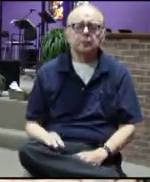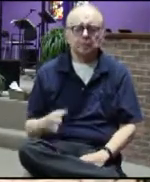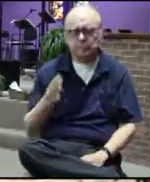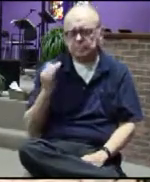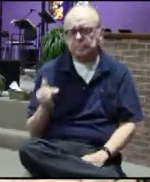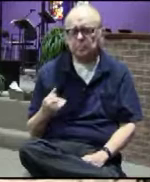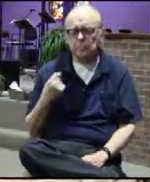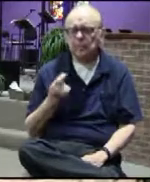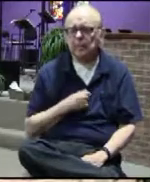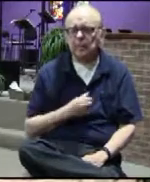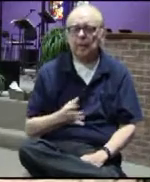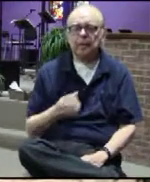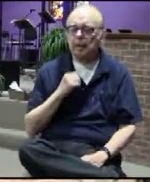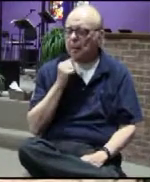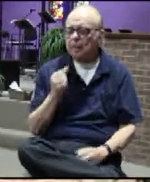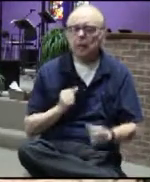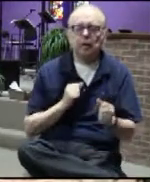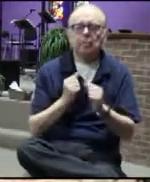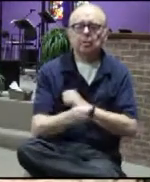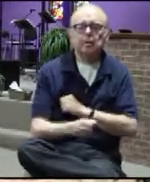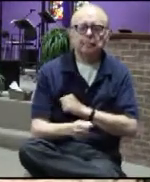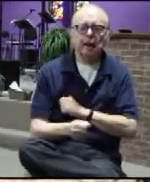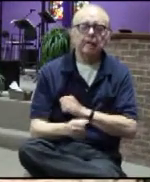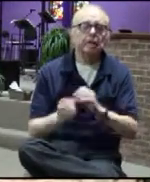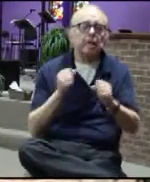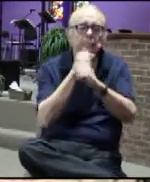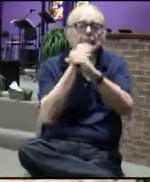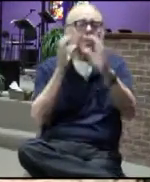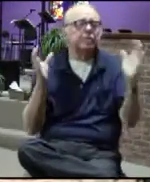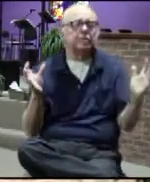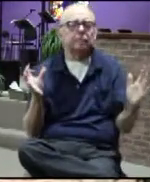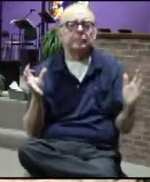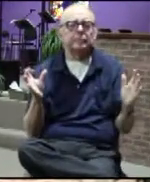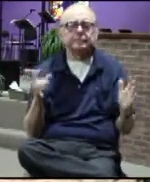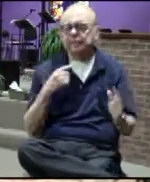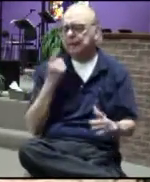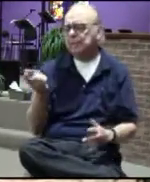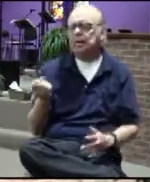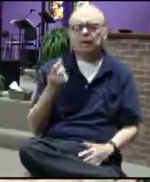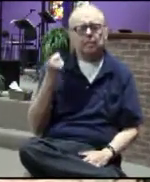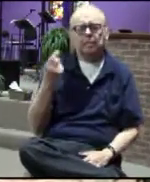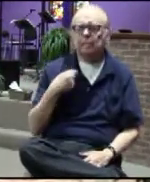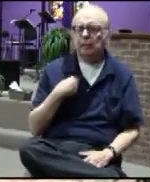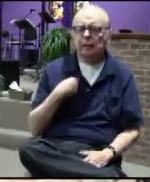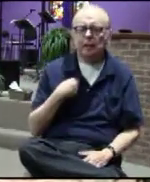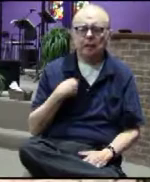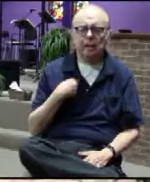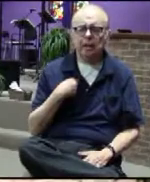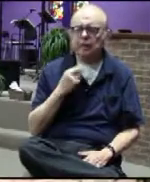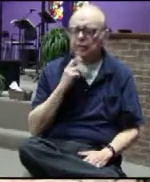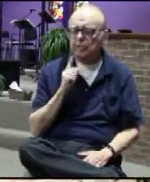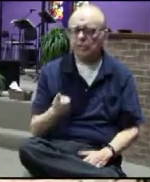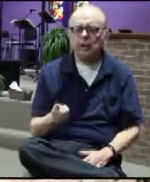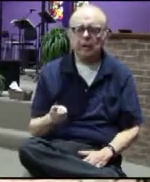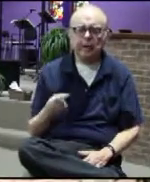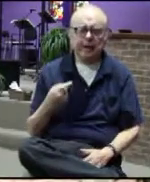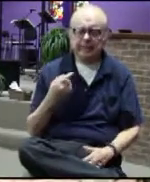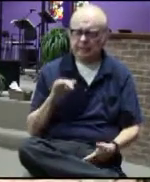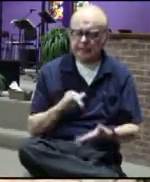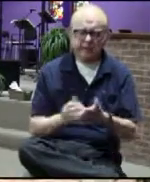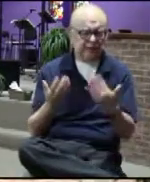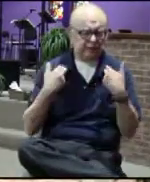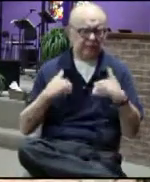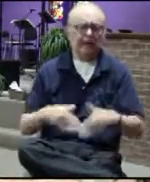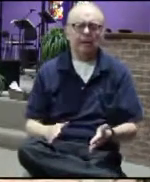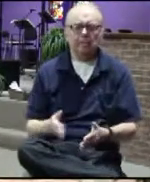Because we don't get past the imagination. We say, you don't understand, this is reality, this is who I am.